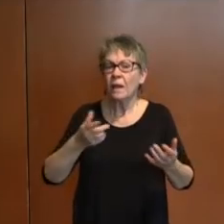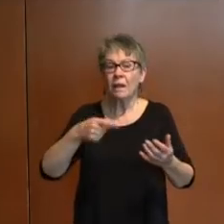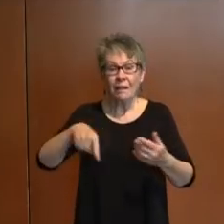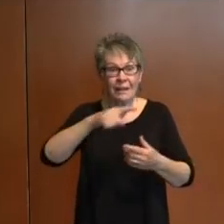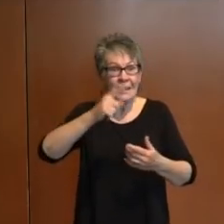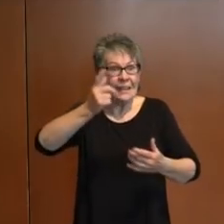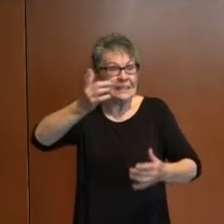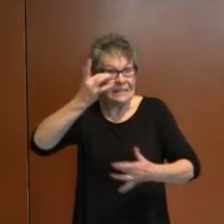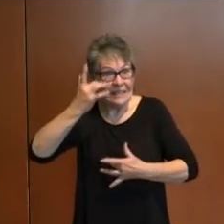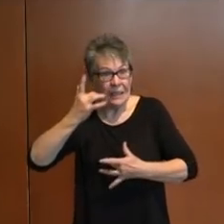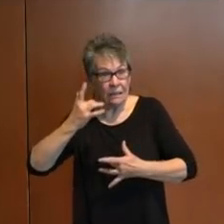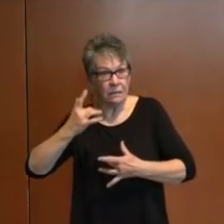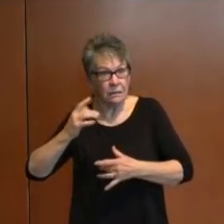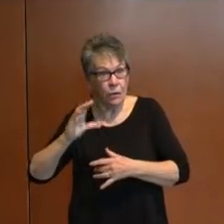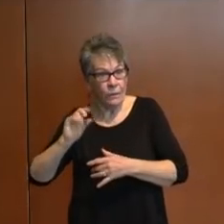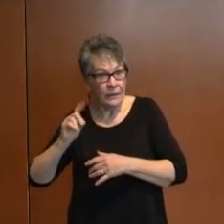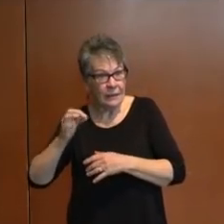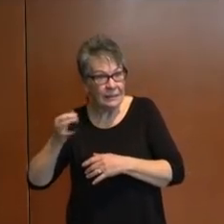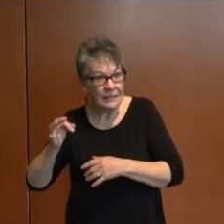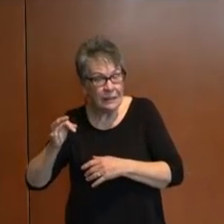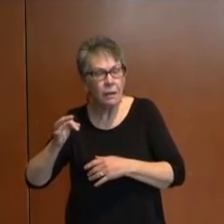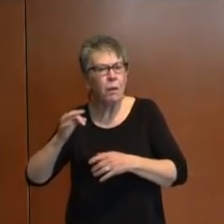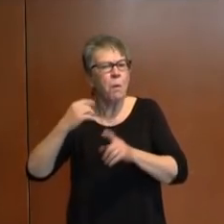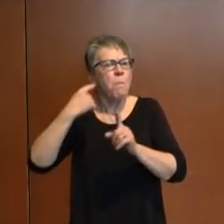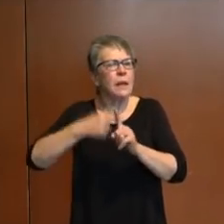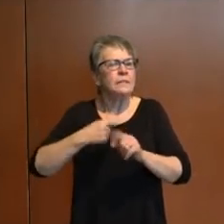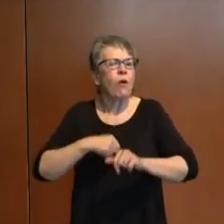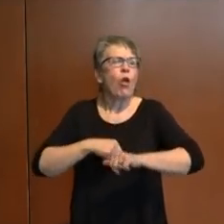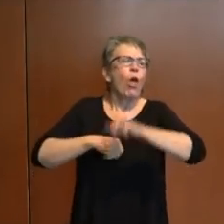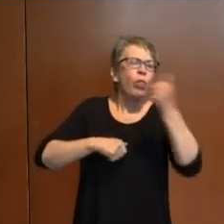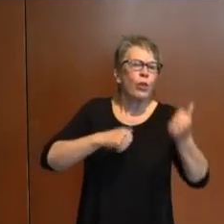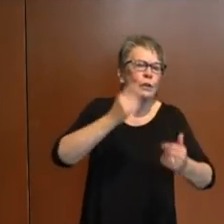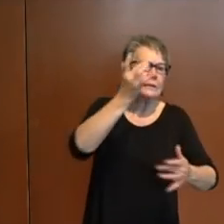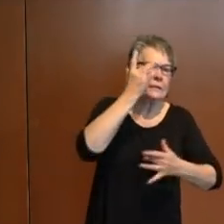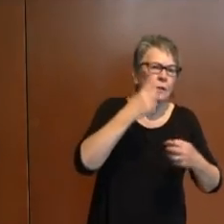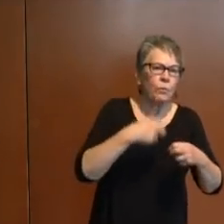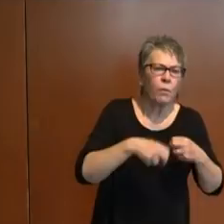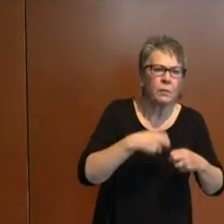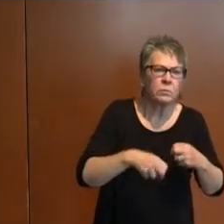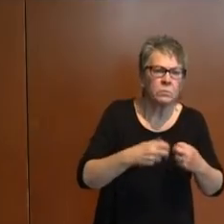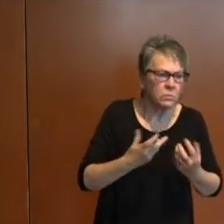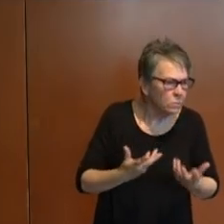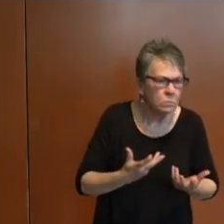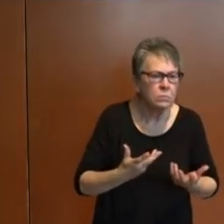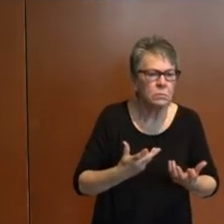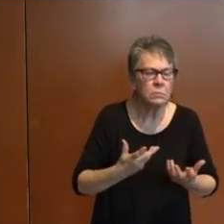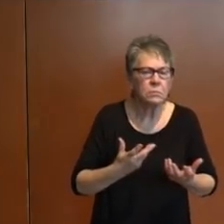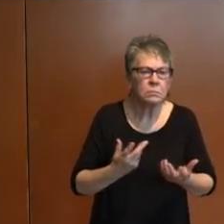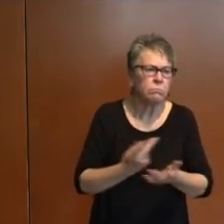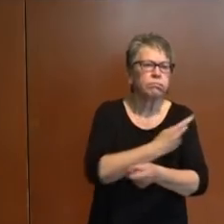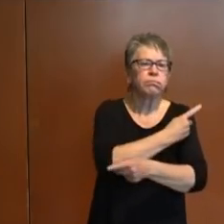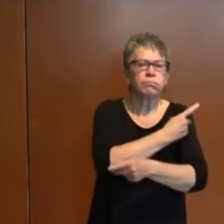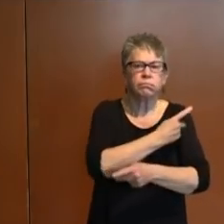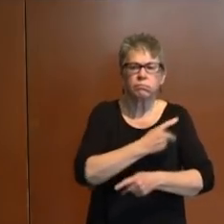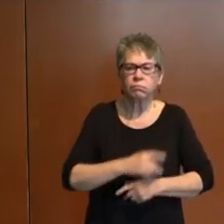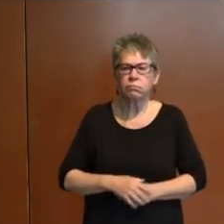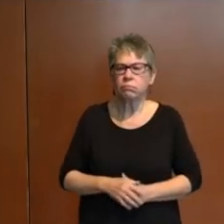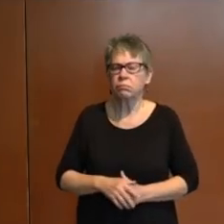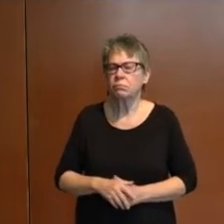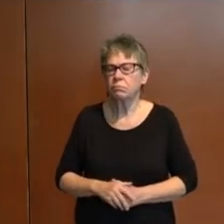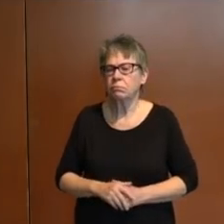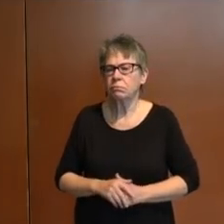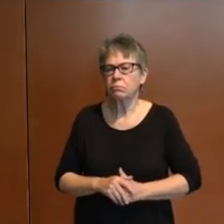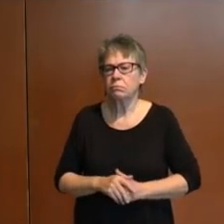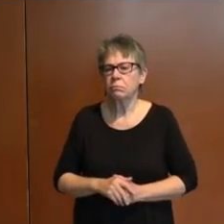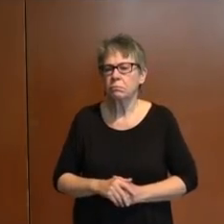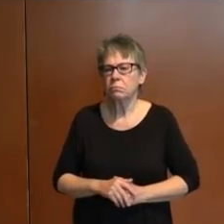healthcare worker who you said passed away, is that the first known death of a healthcare worker? And could you also just